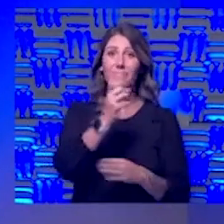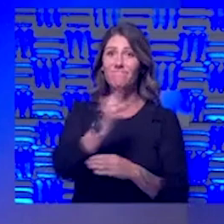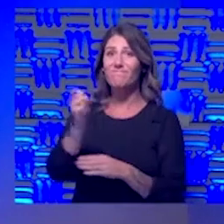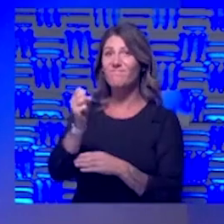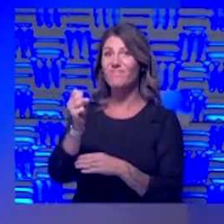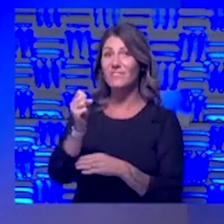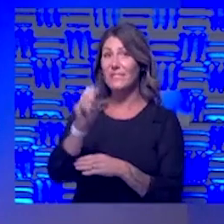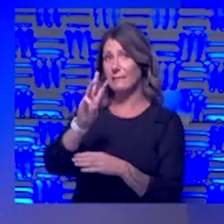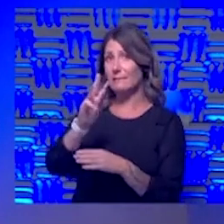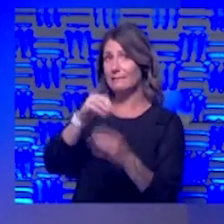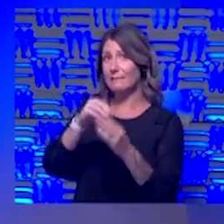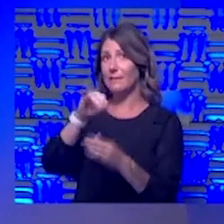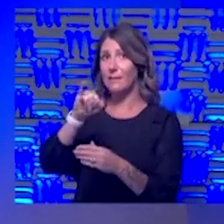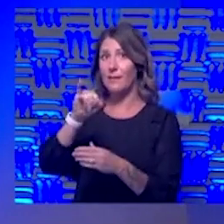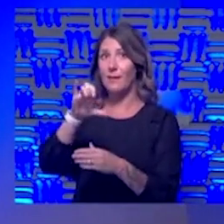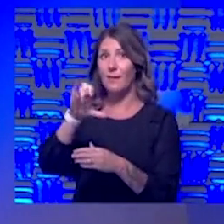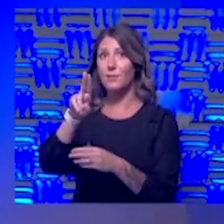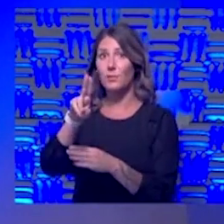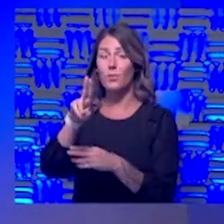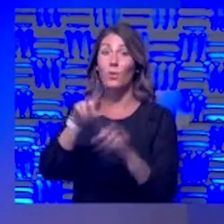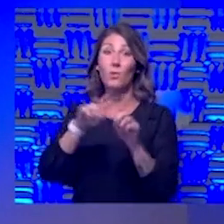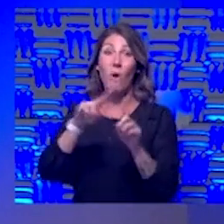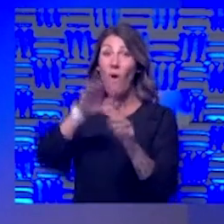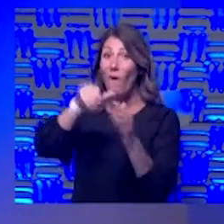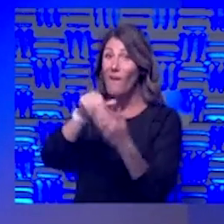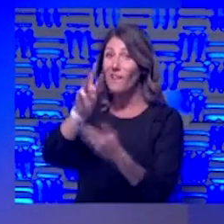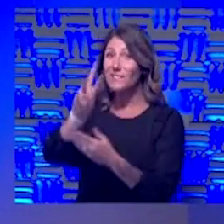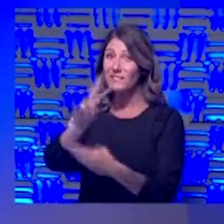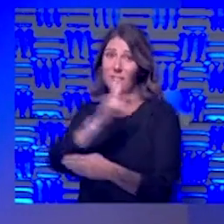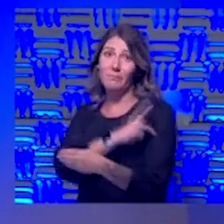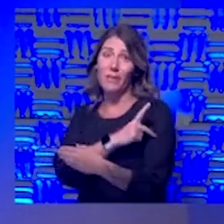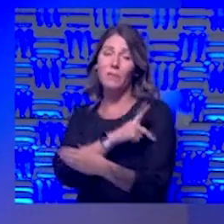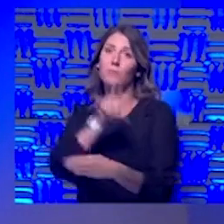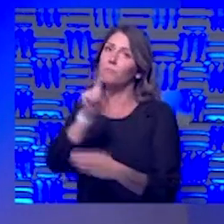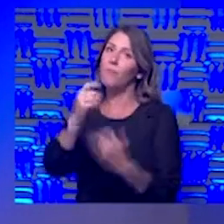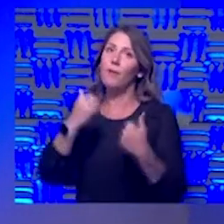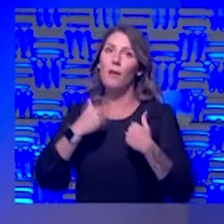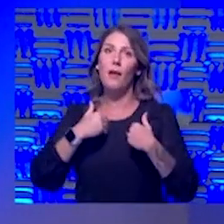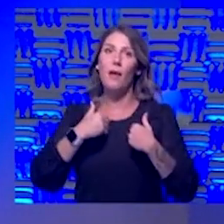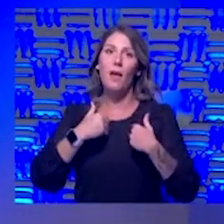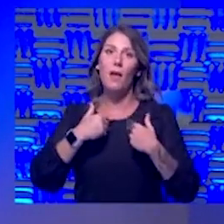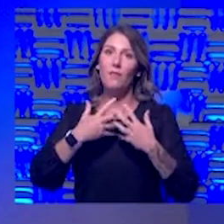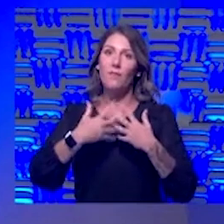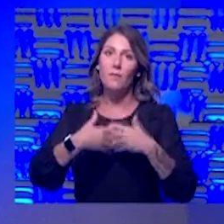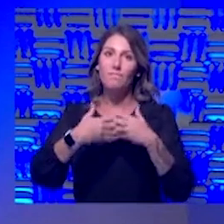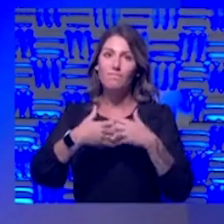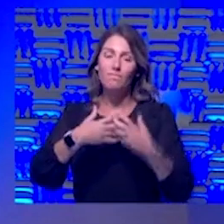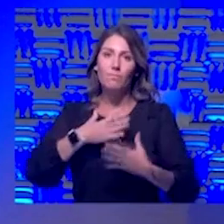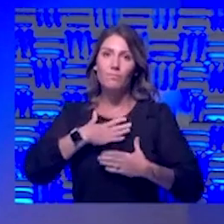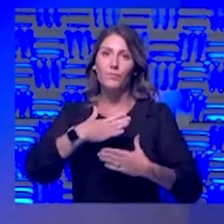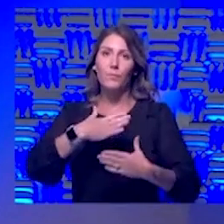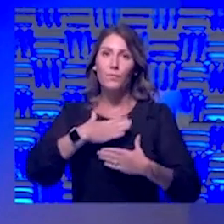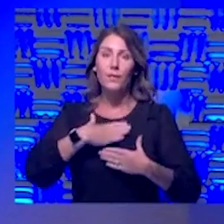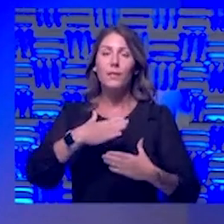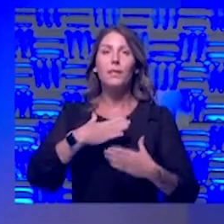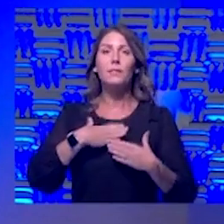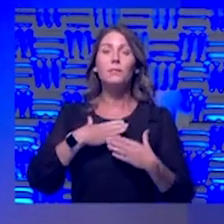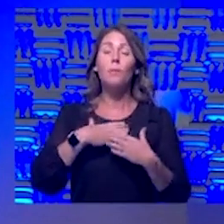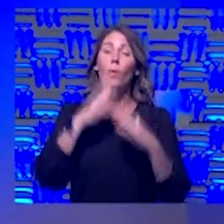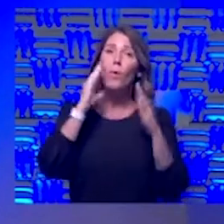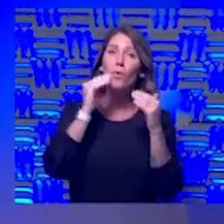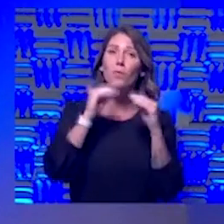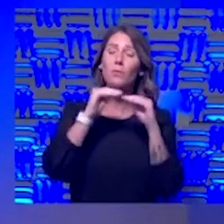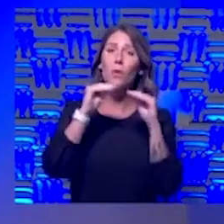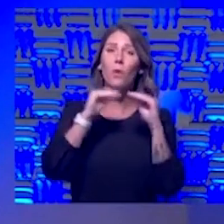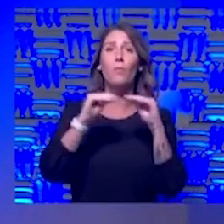ICU, which is not surprising, but all six of those are needing ventilators right now. So as we get to be more and more, again, hopefully we won't,